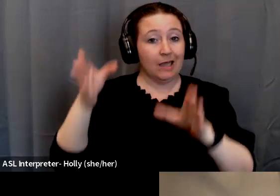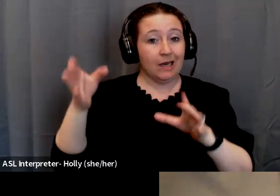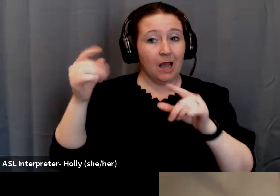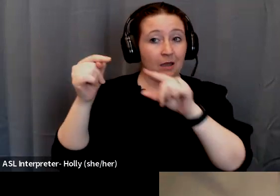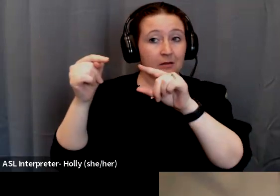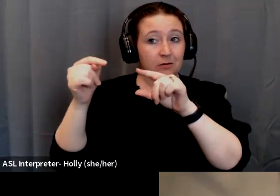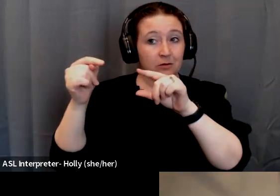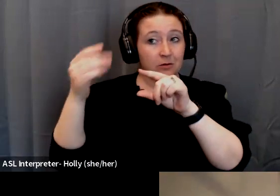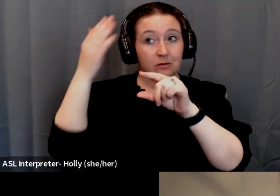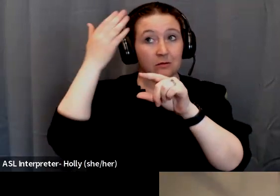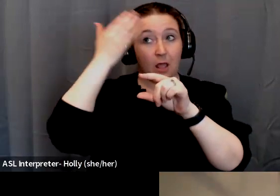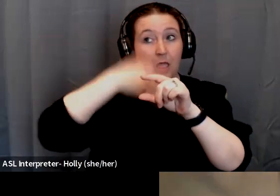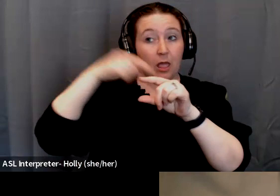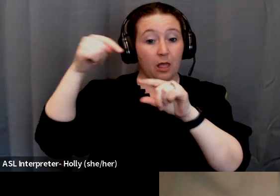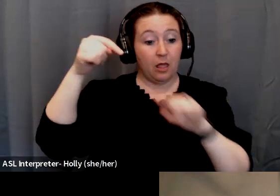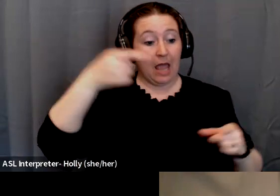do allow